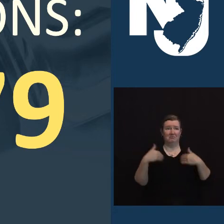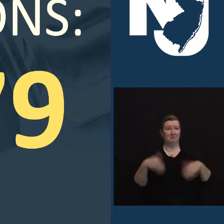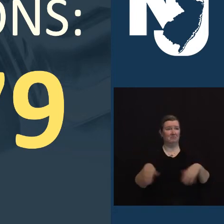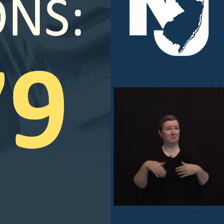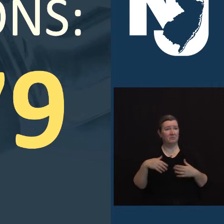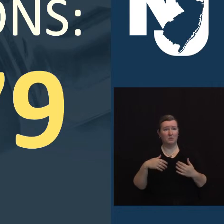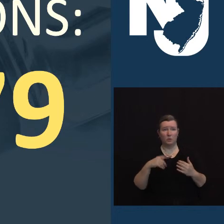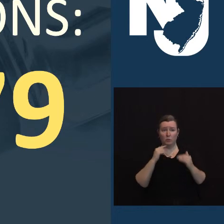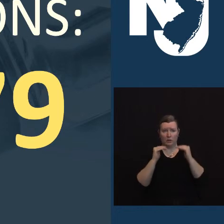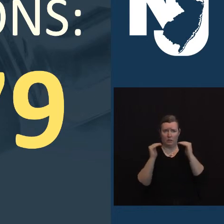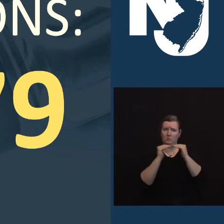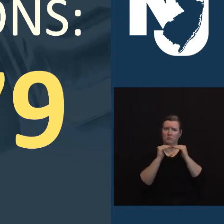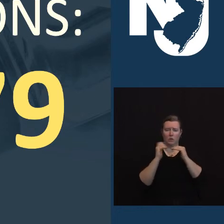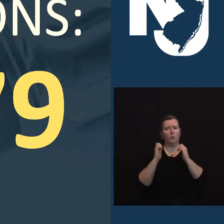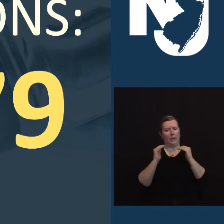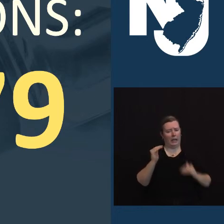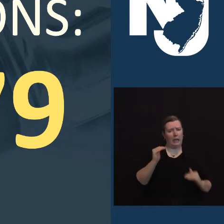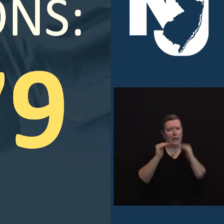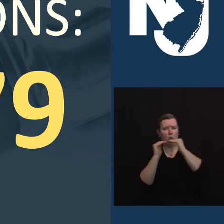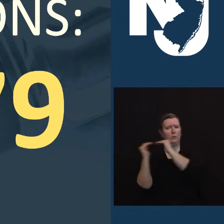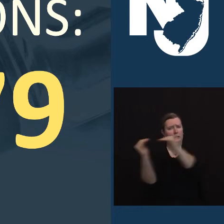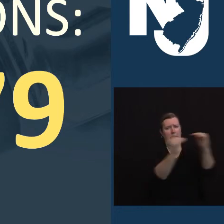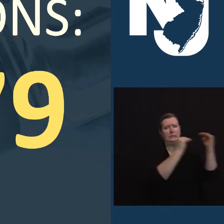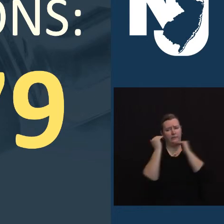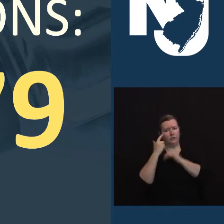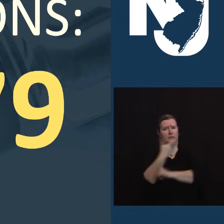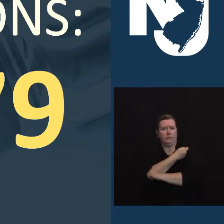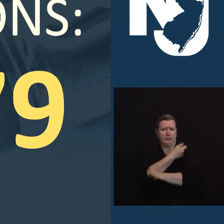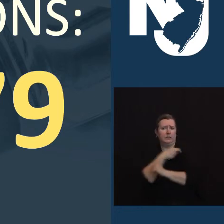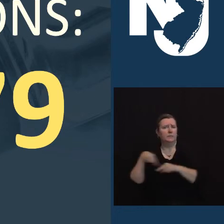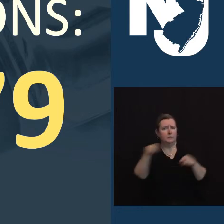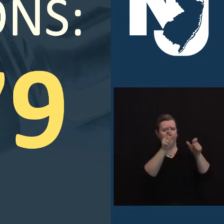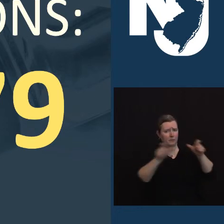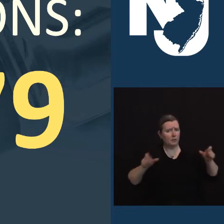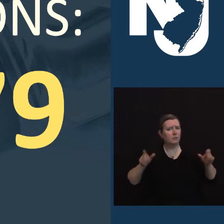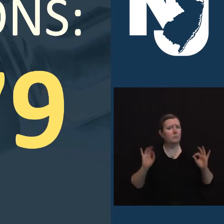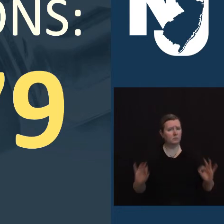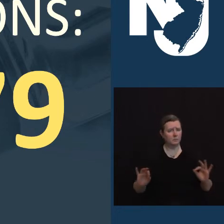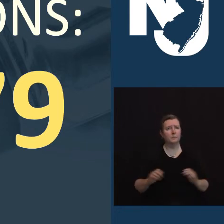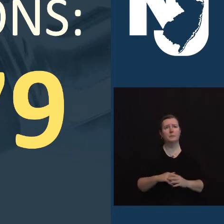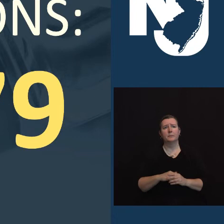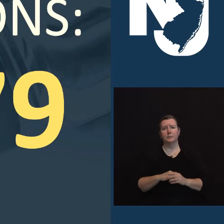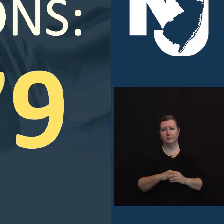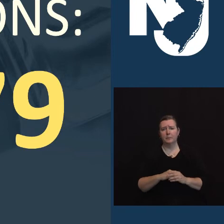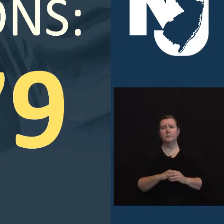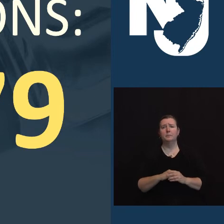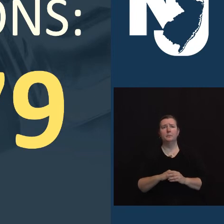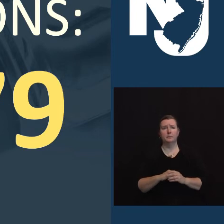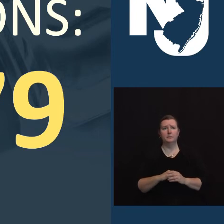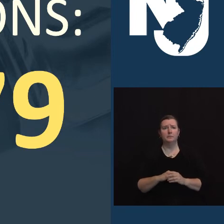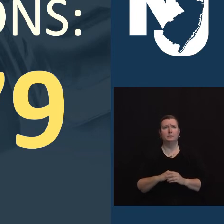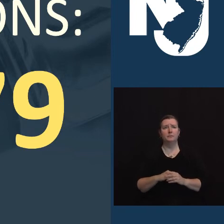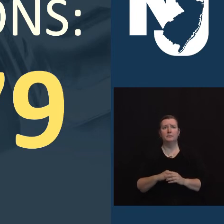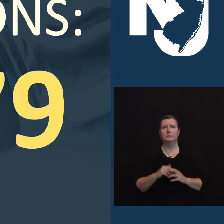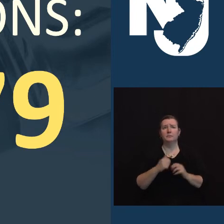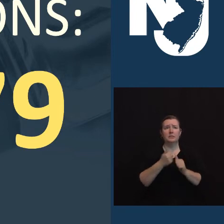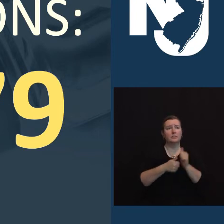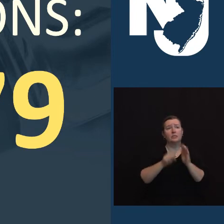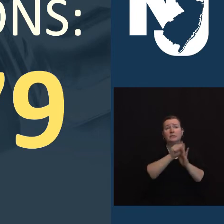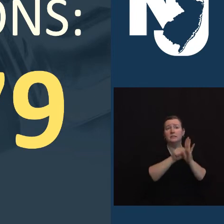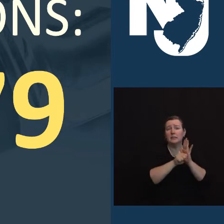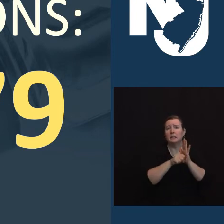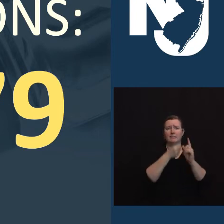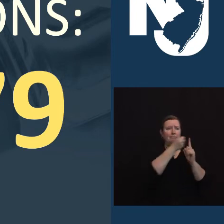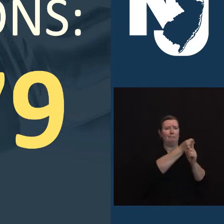In this first regard, we can continue to work against the vaccine scarcity that is impacting every state. But we are making